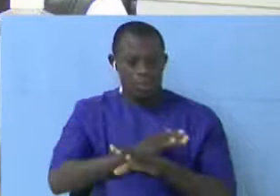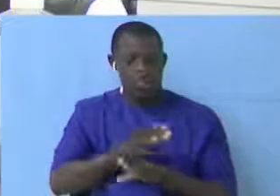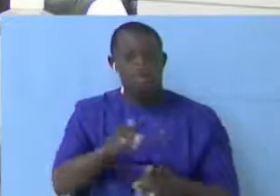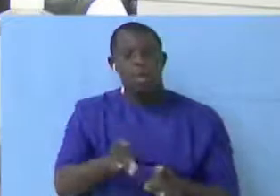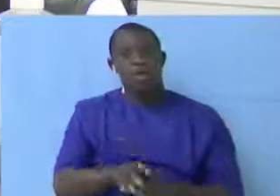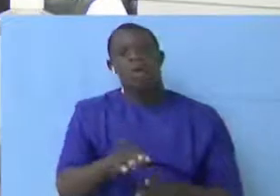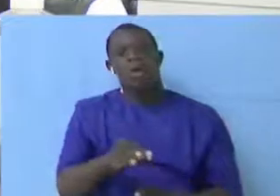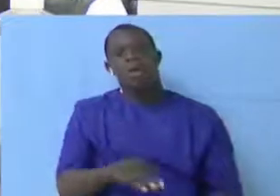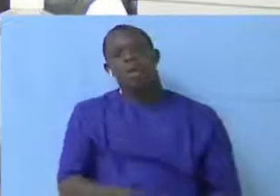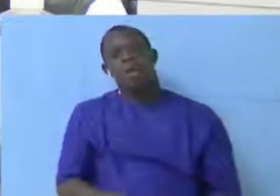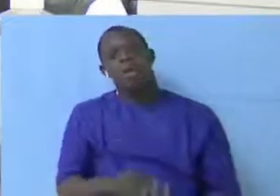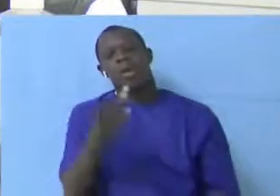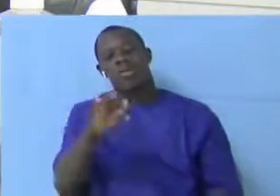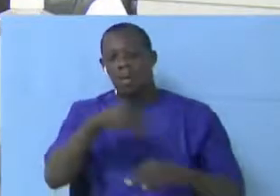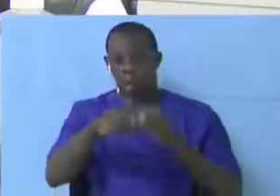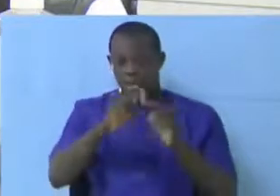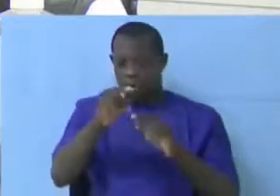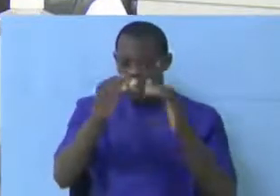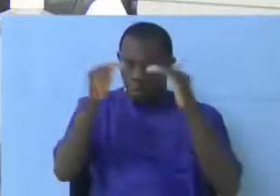that equates to torture.